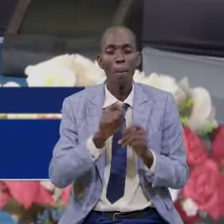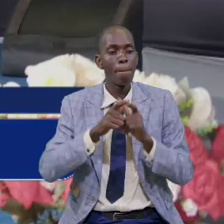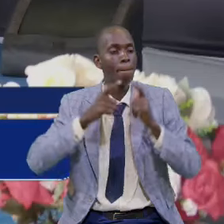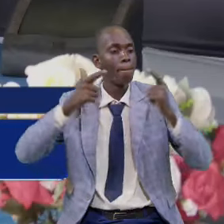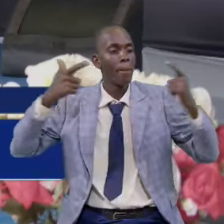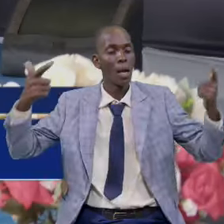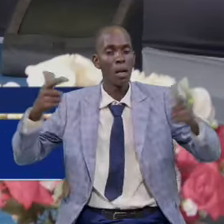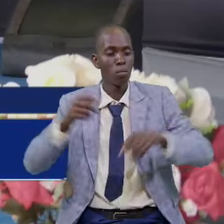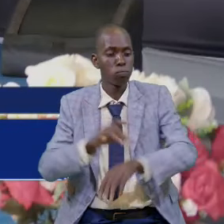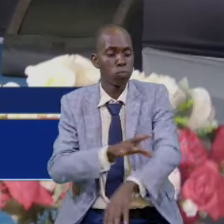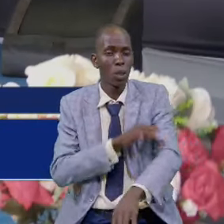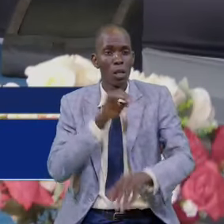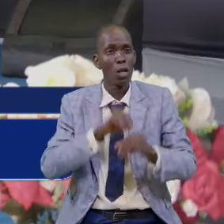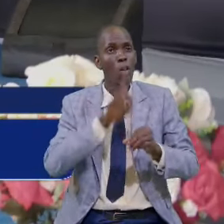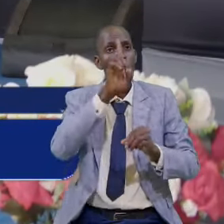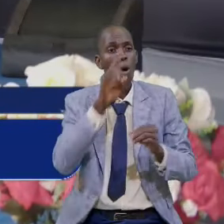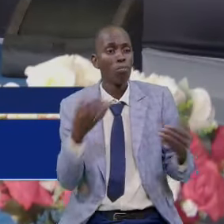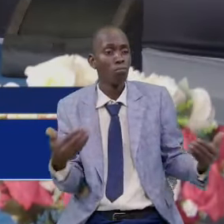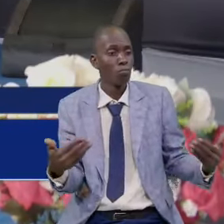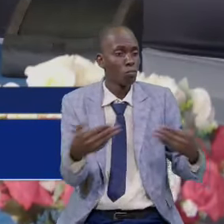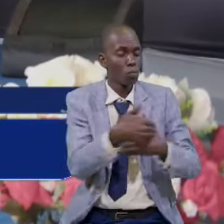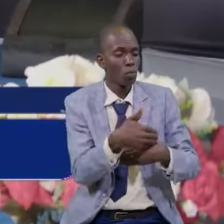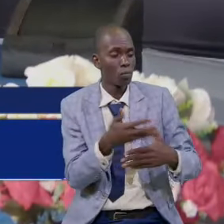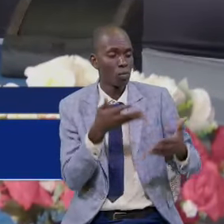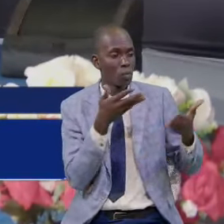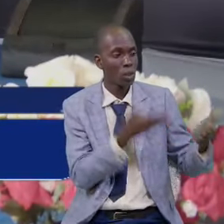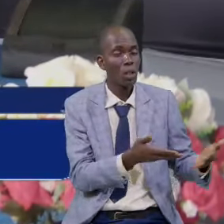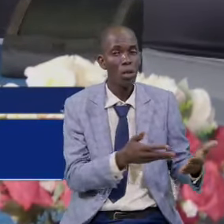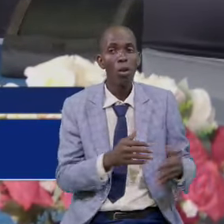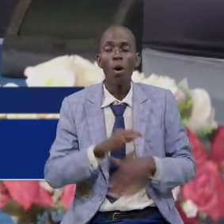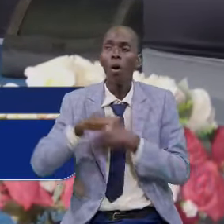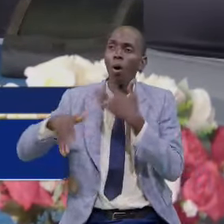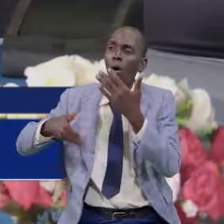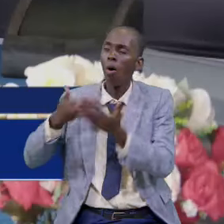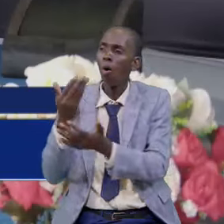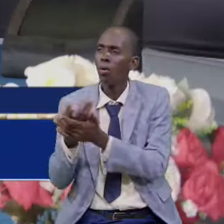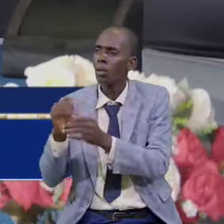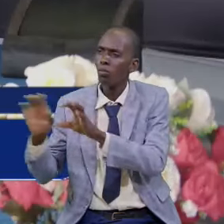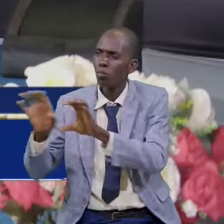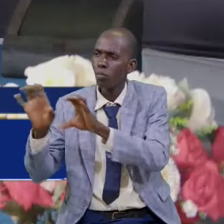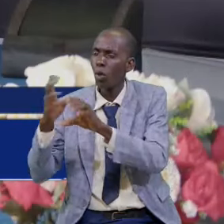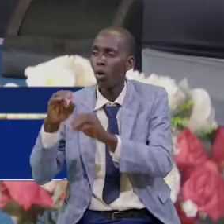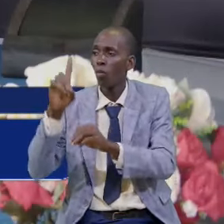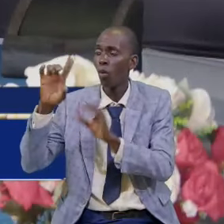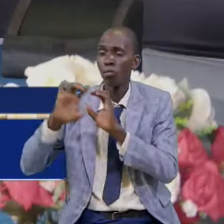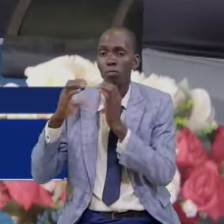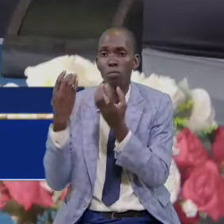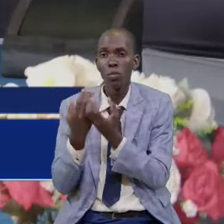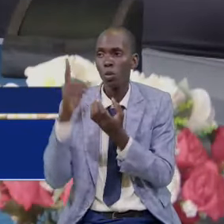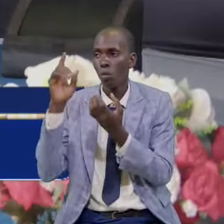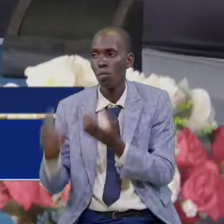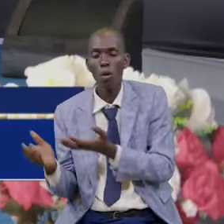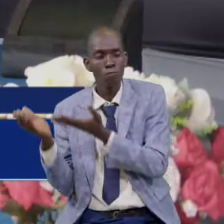All the operations of that company, everything, you have to refer to that